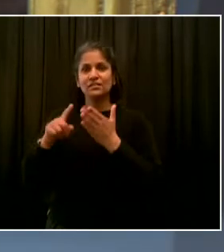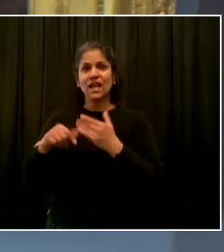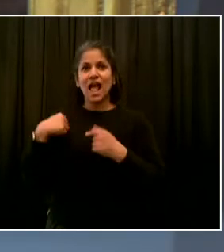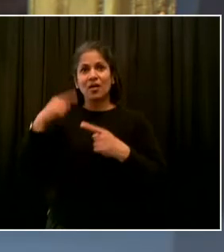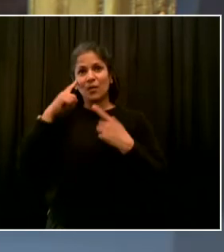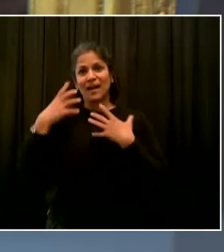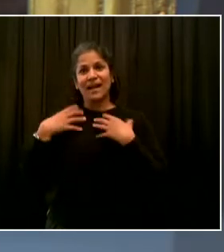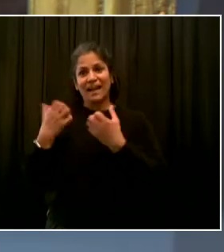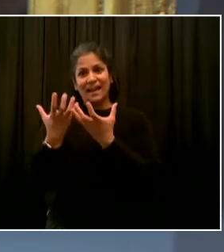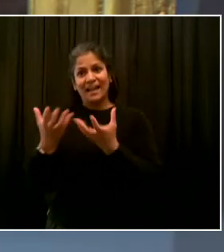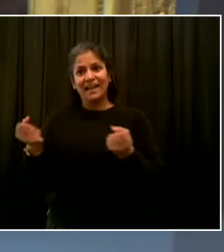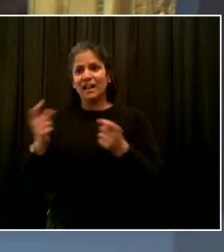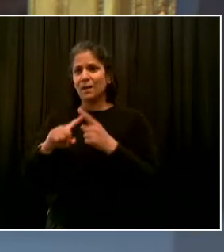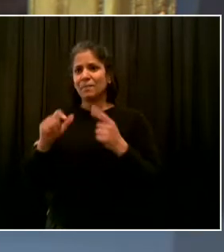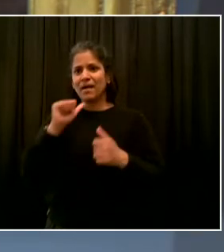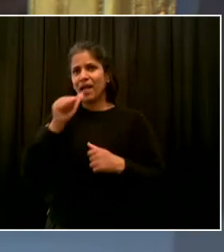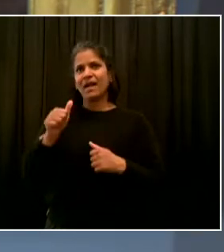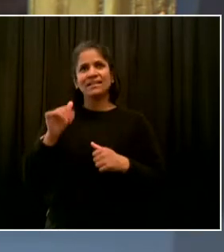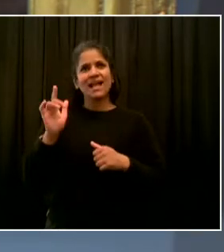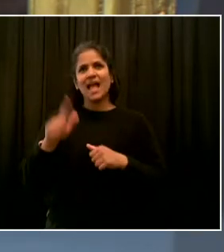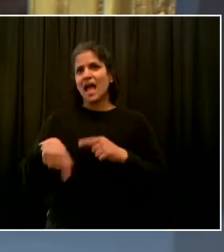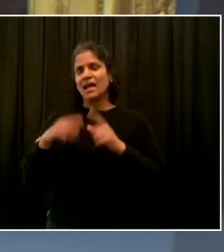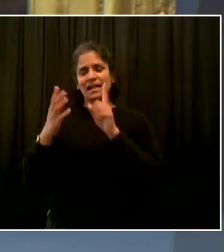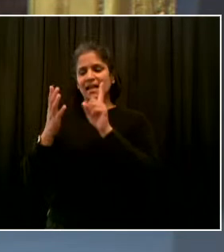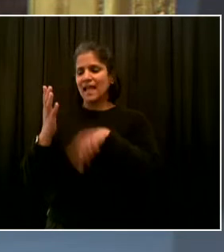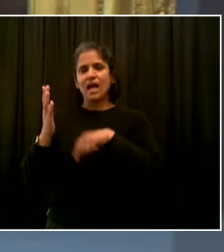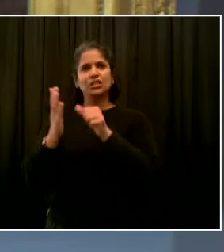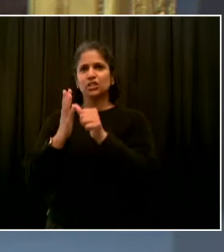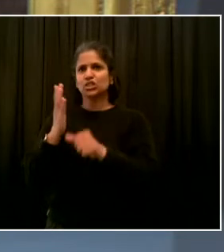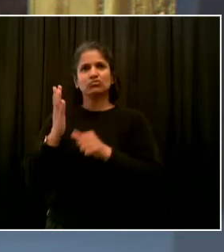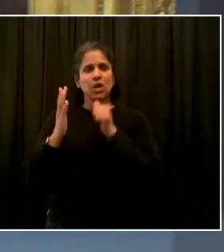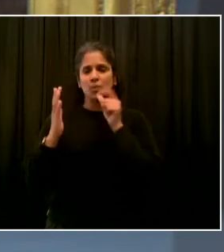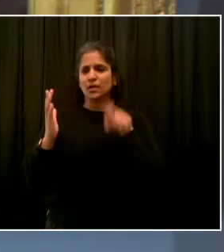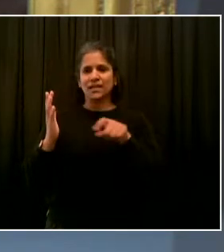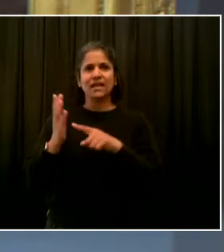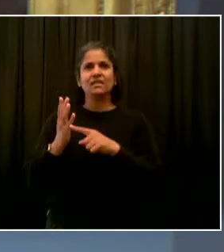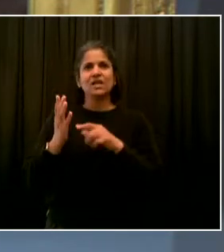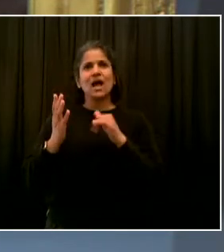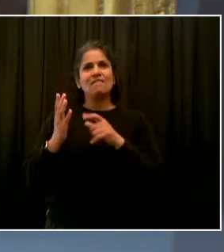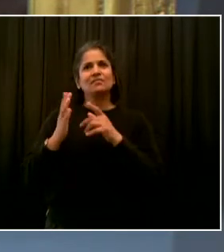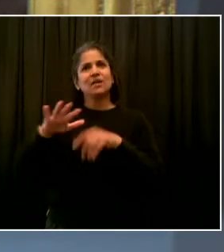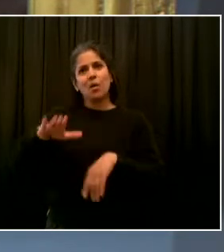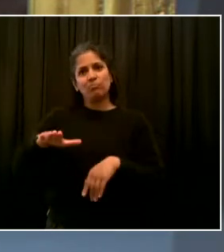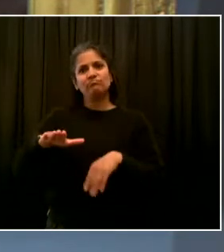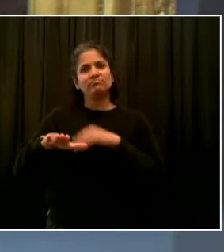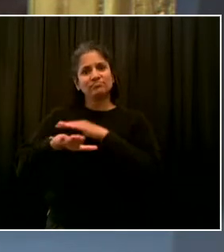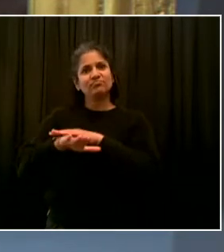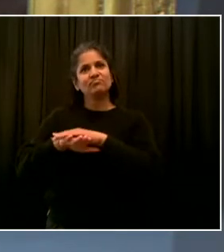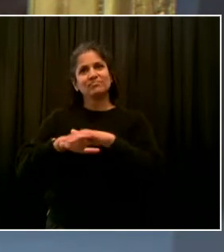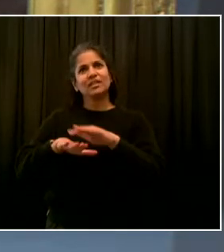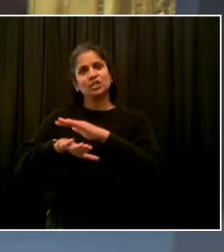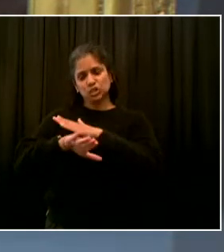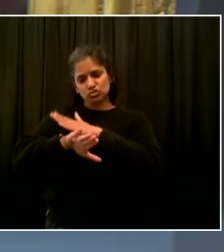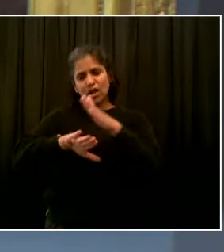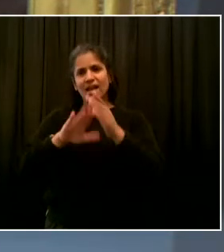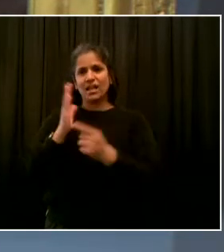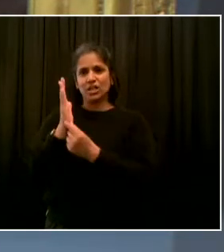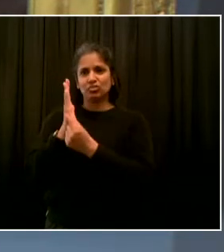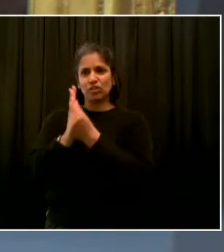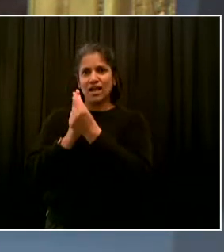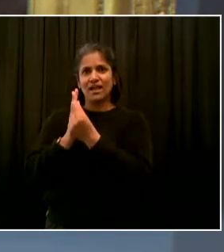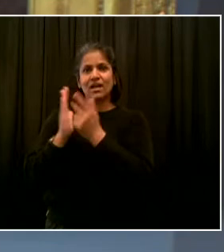said I can't do surgery. I don't need surgery. I just have to have it straight for 8 weeks.